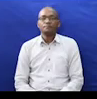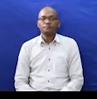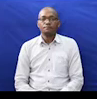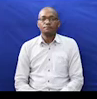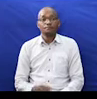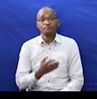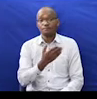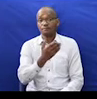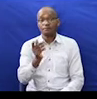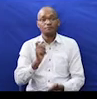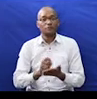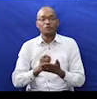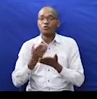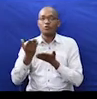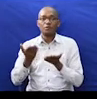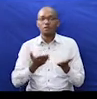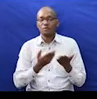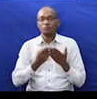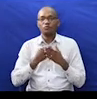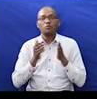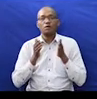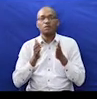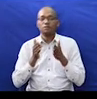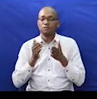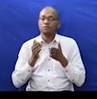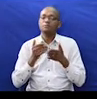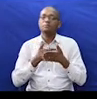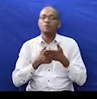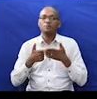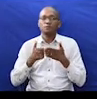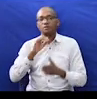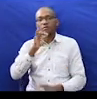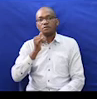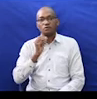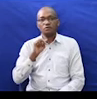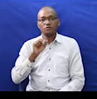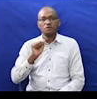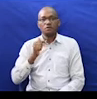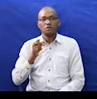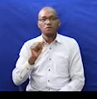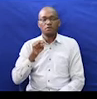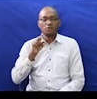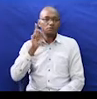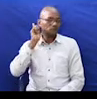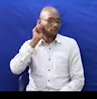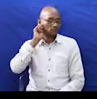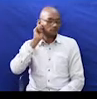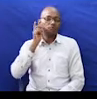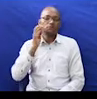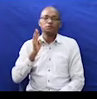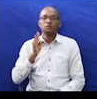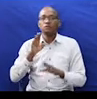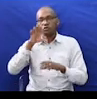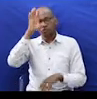Welcome my students to math class. My name is Mr. Ami Hajivuai, and today's topic is trigonometry